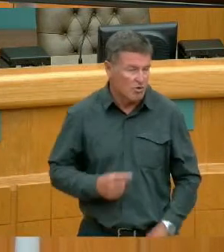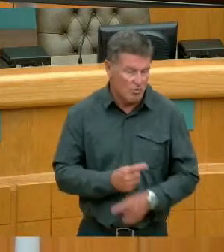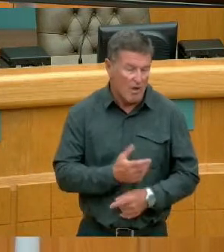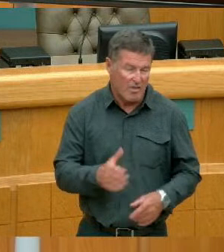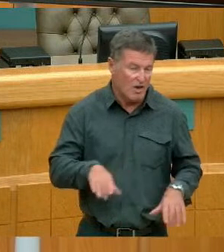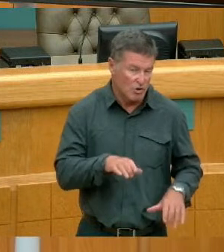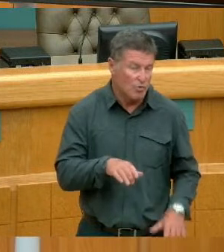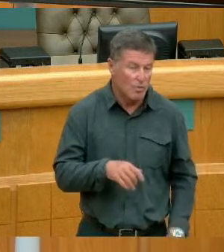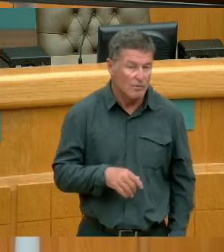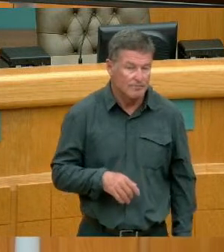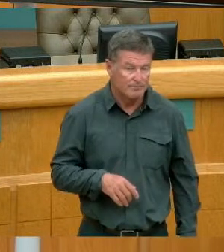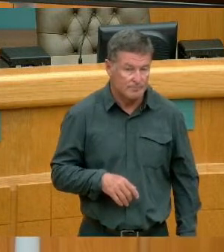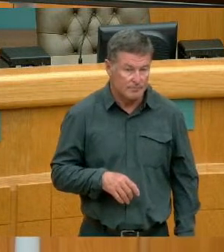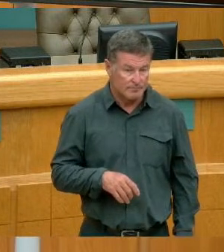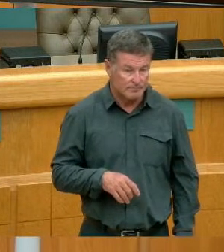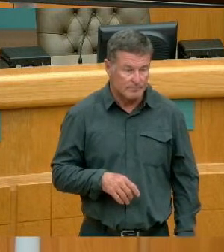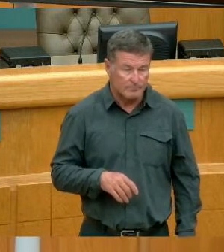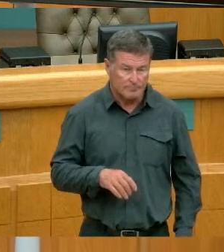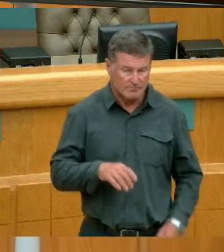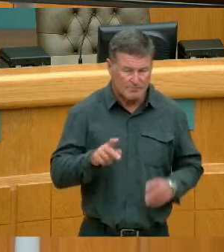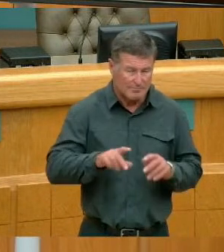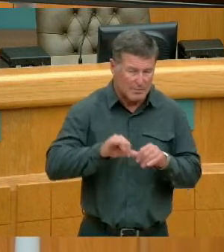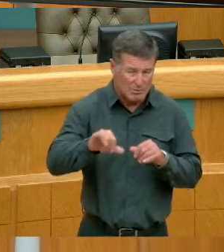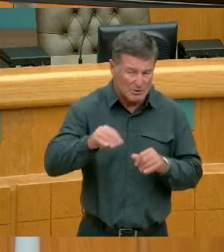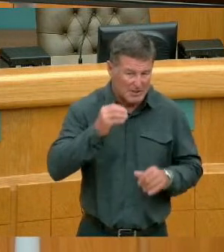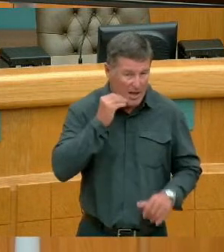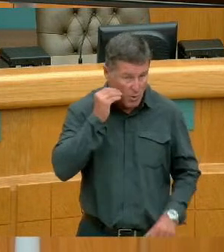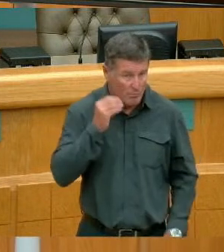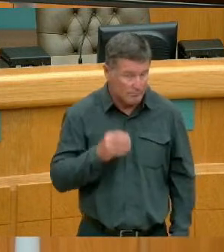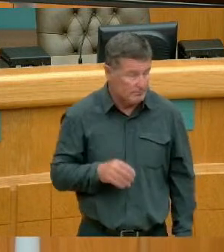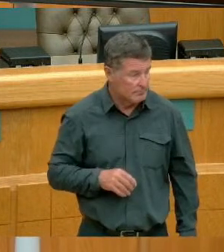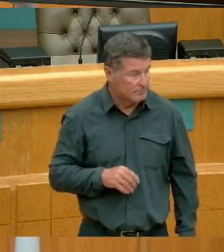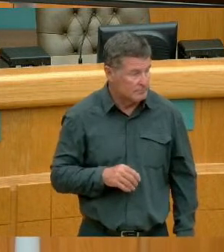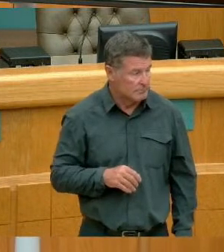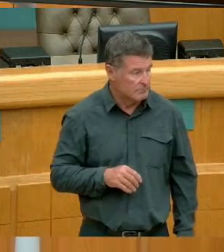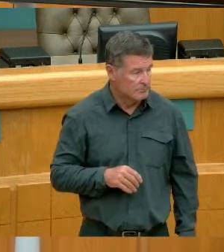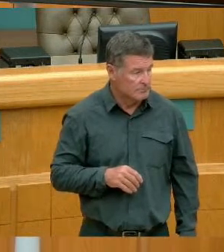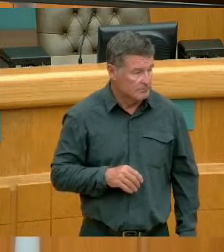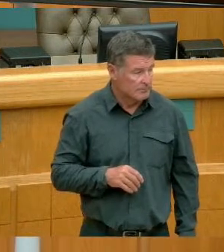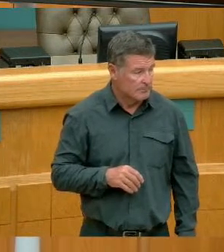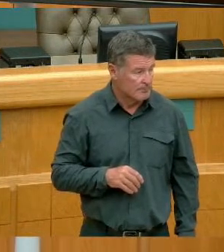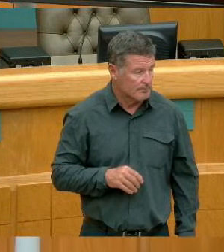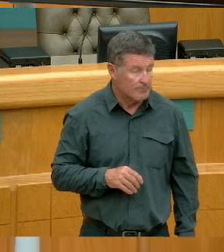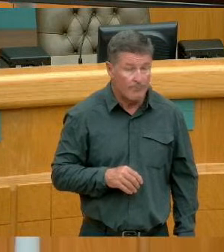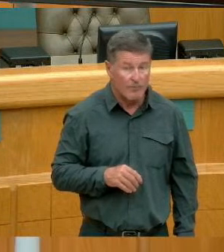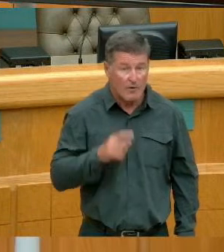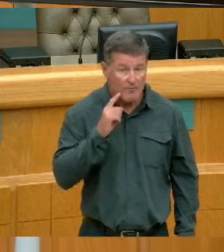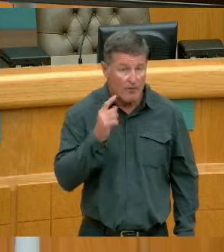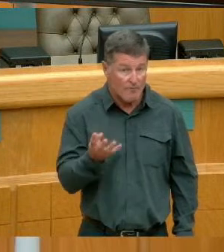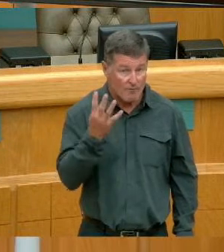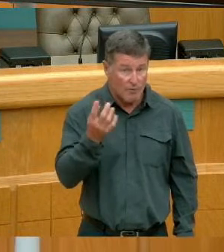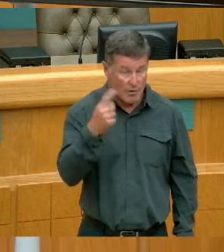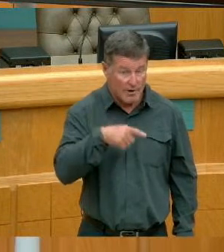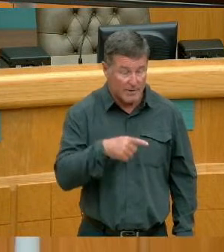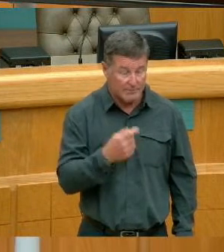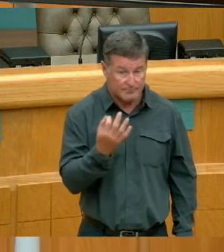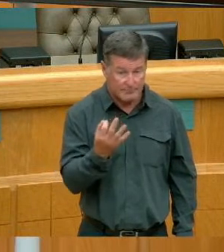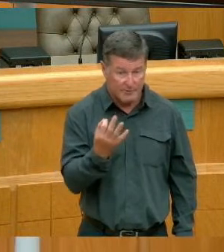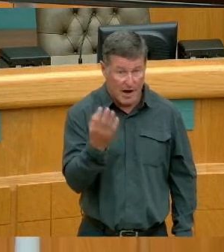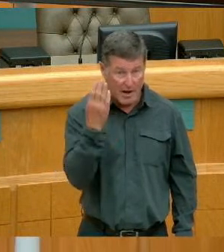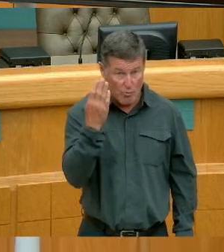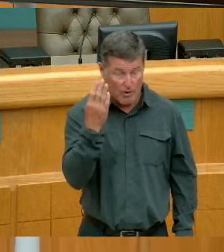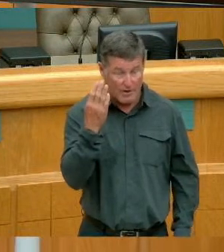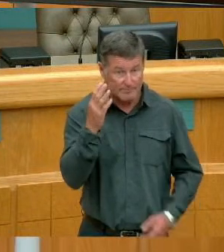keep people kind of at their home during the holiday season, during the 4th of July season. So for those 4 days, Friday morning at